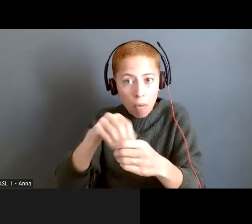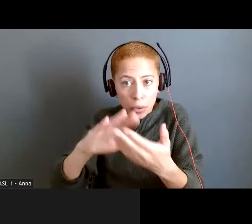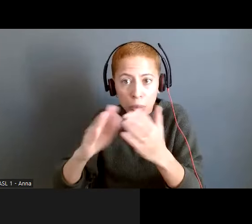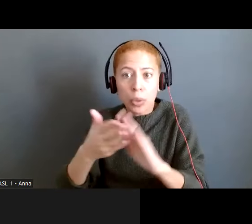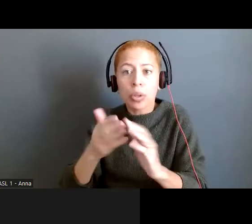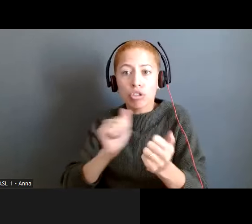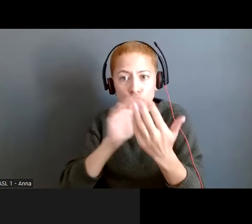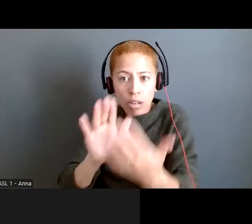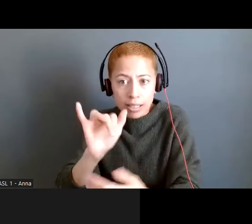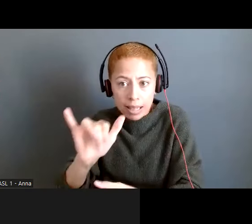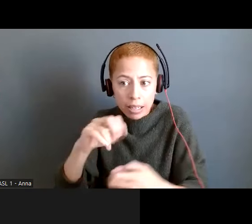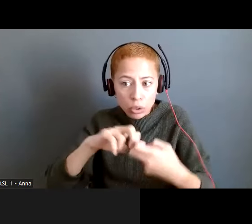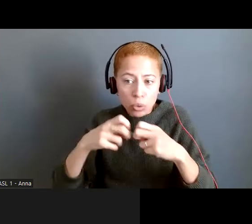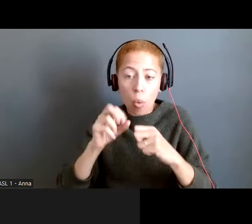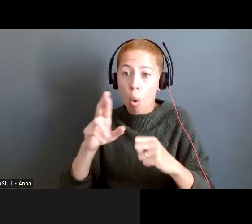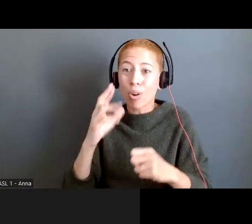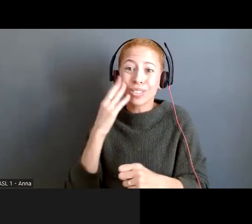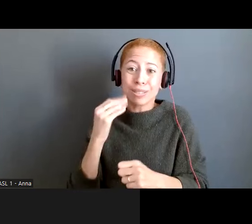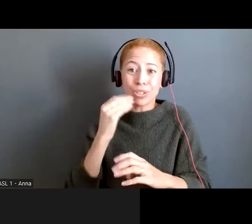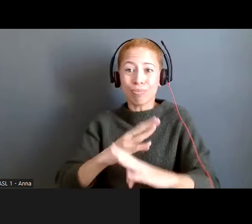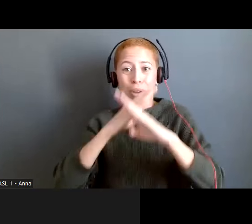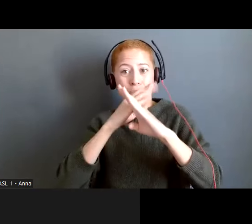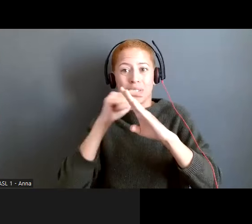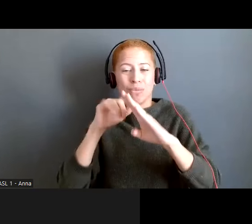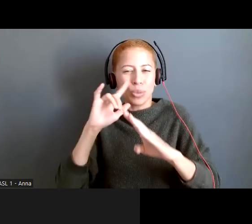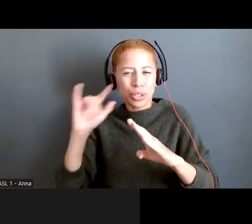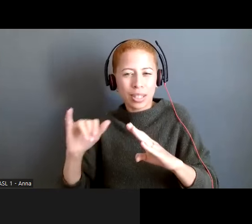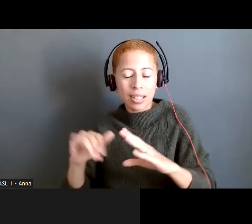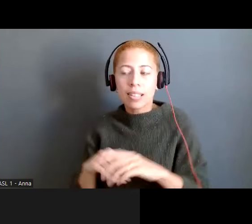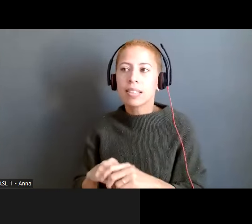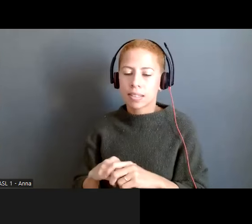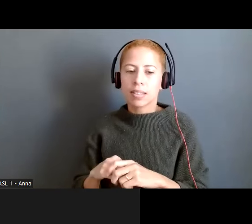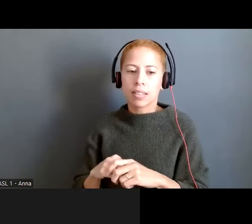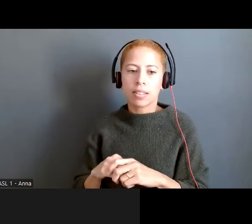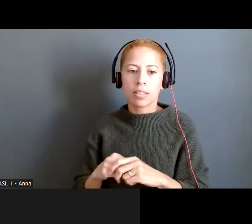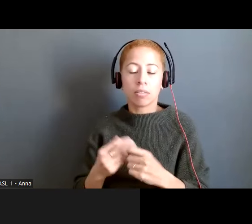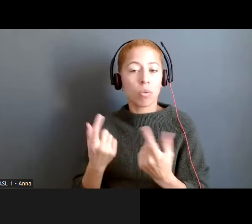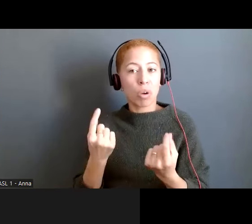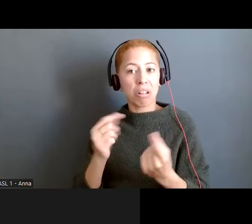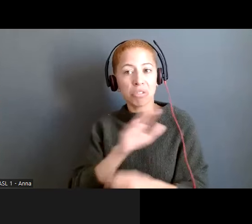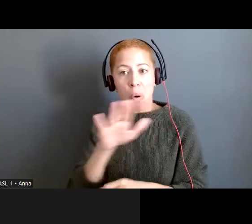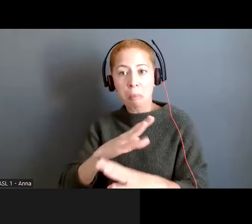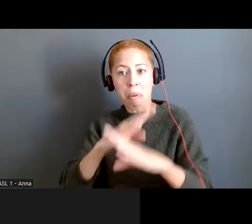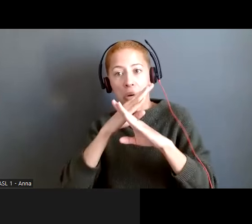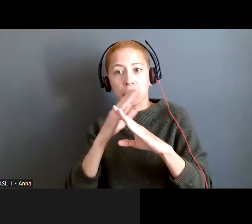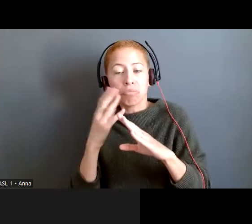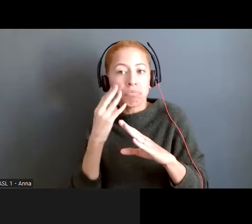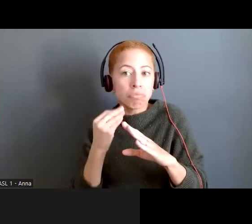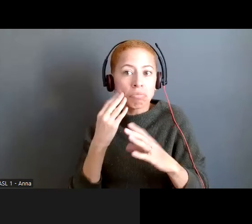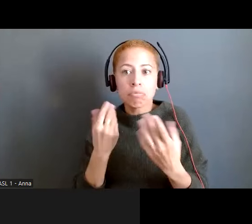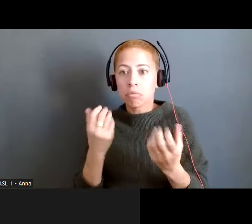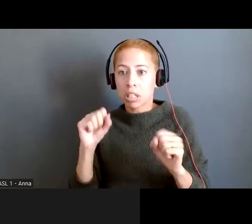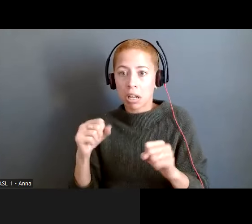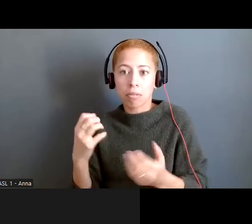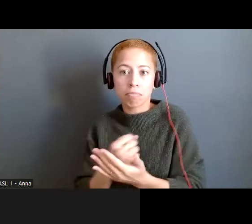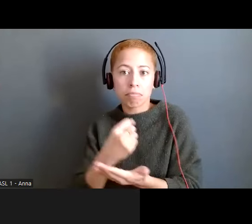or come across barriers, maybe even posting what some of those barriers are, and maybe we could have a discussion. There was